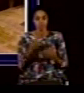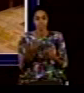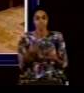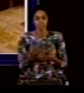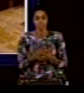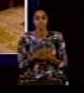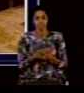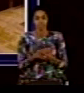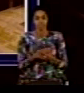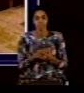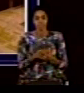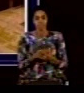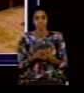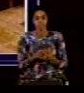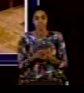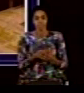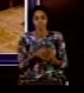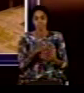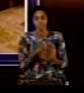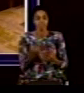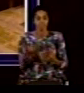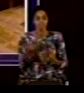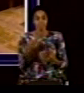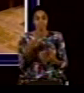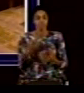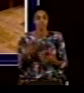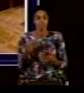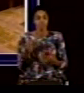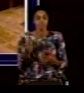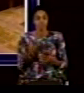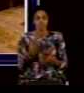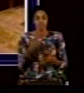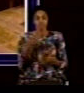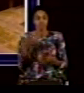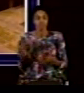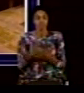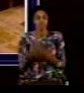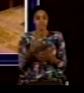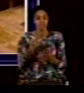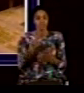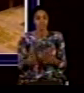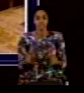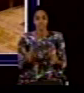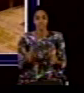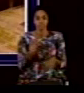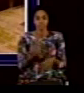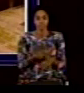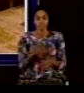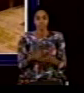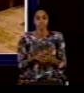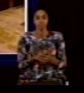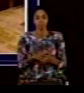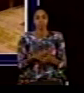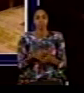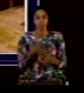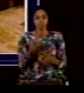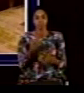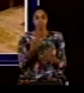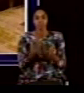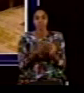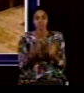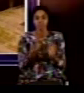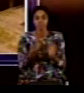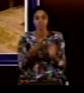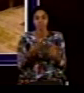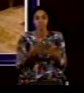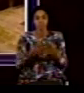church, any of his things I can lay hand on. Where's my book? Here's my book. I started